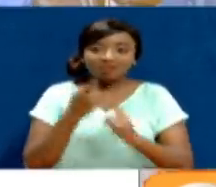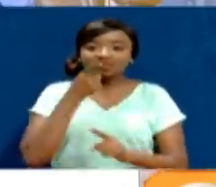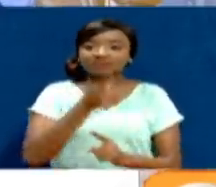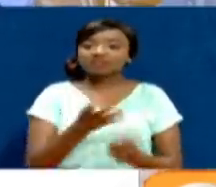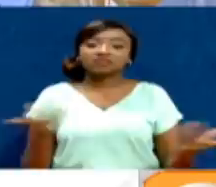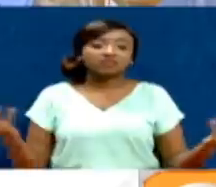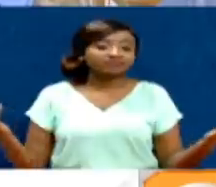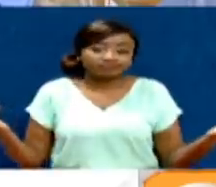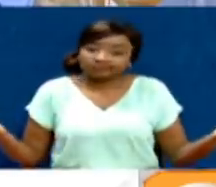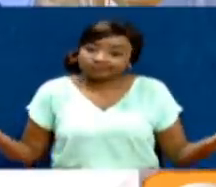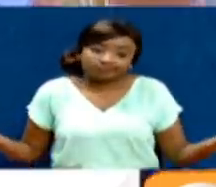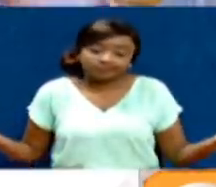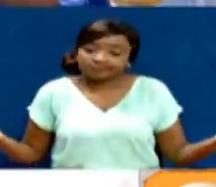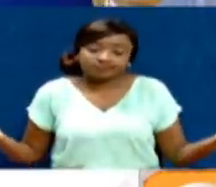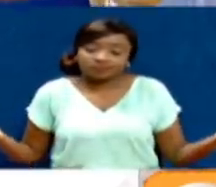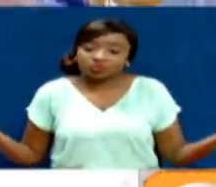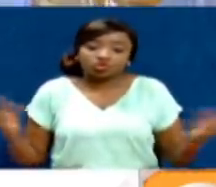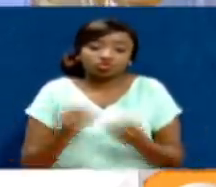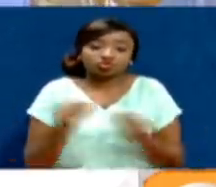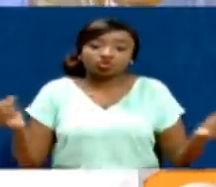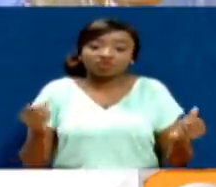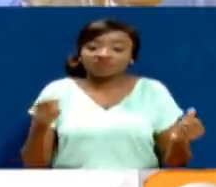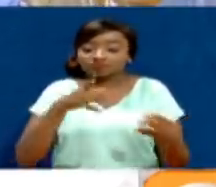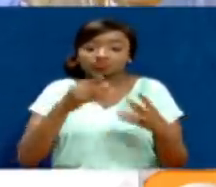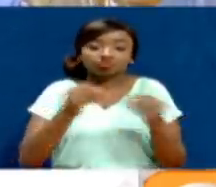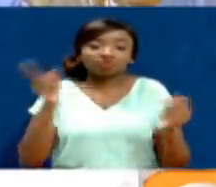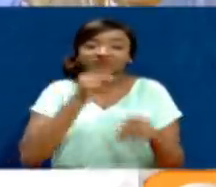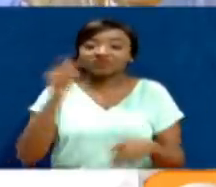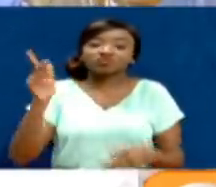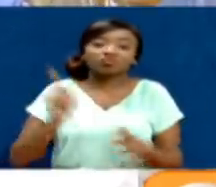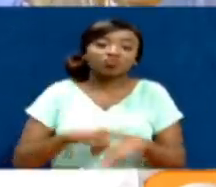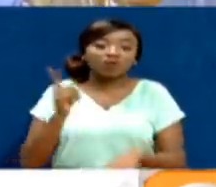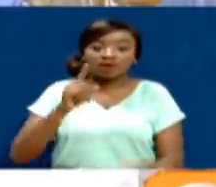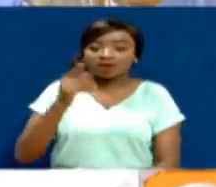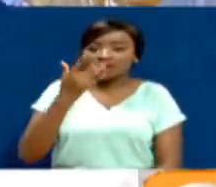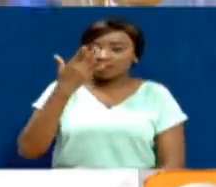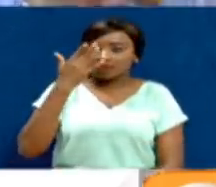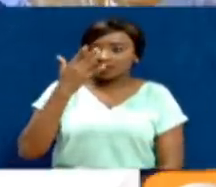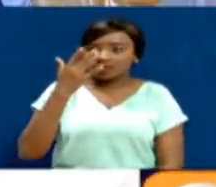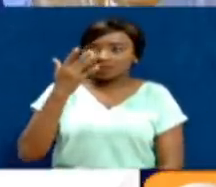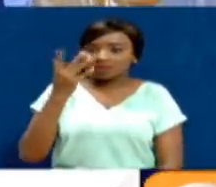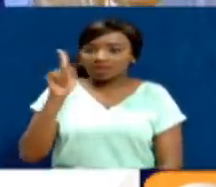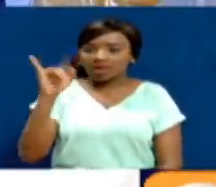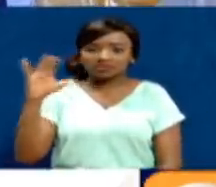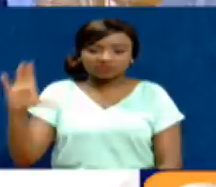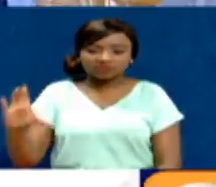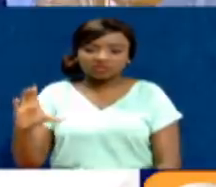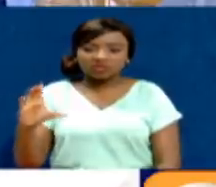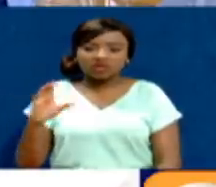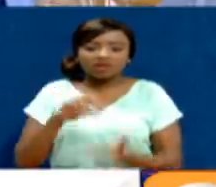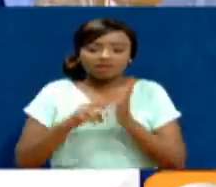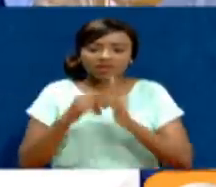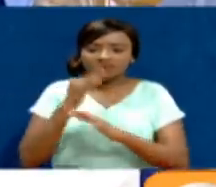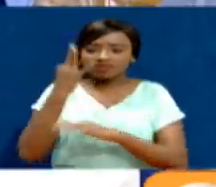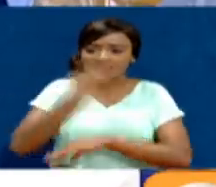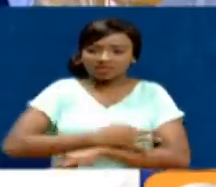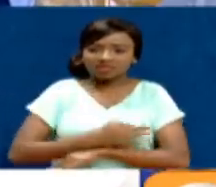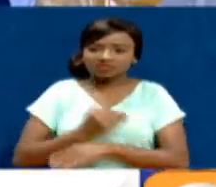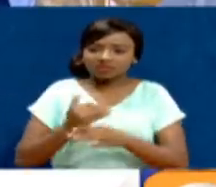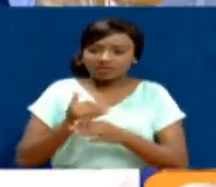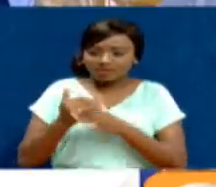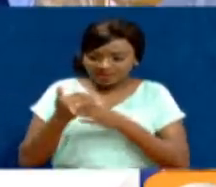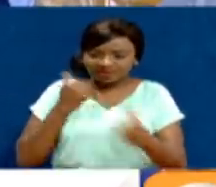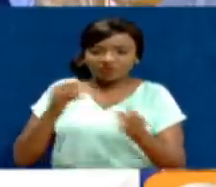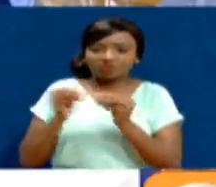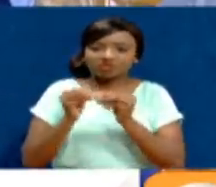been overtaken by events. We addressed that at KICC. That was, I think, 3 days before we attended to a function together with the body